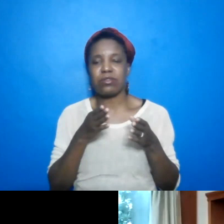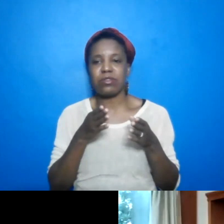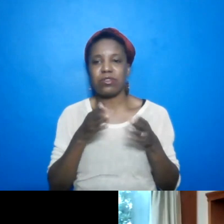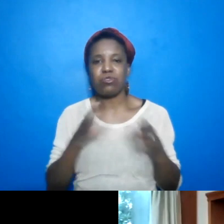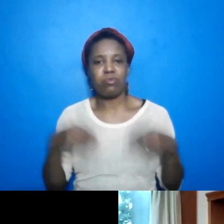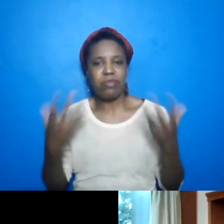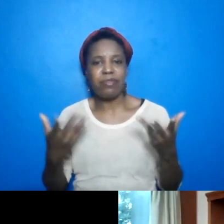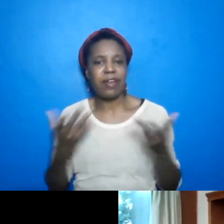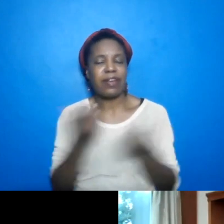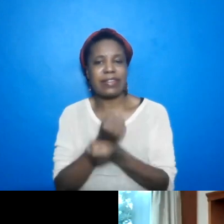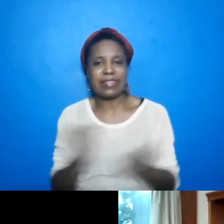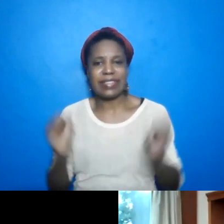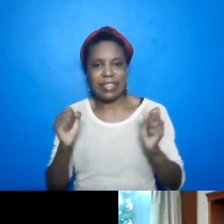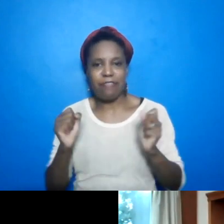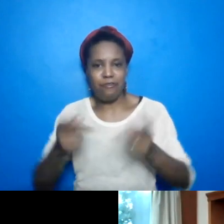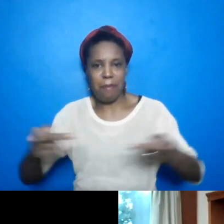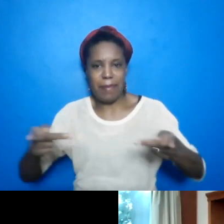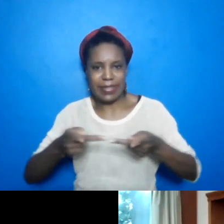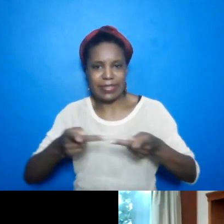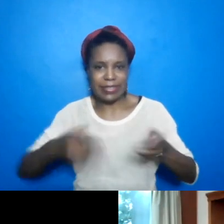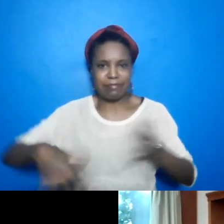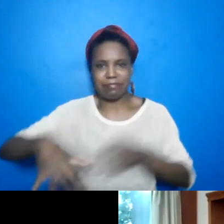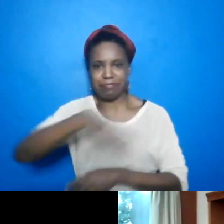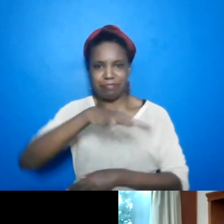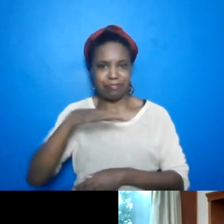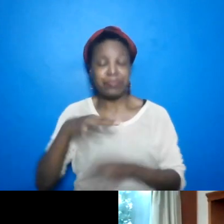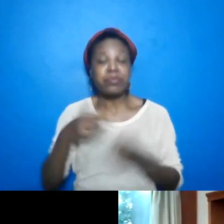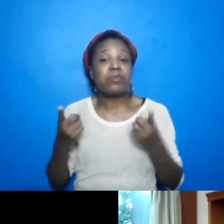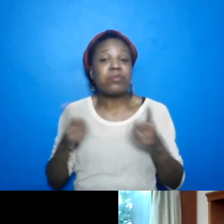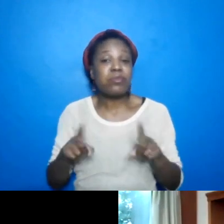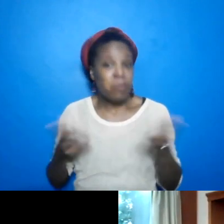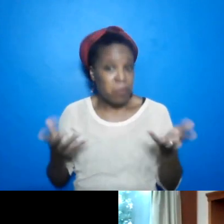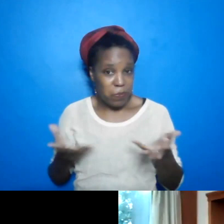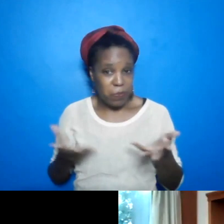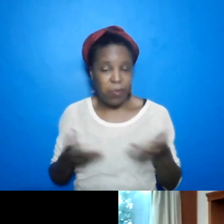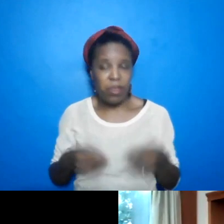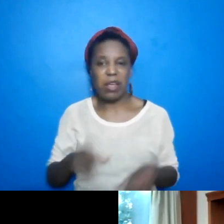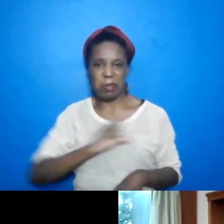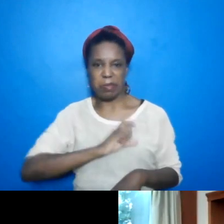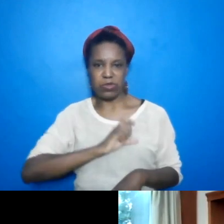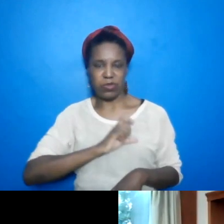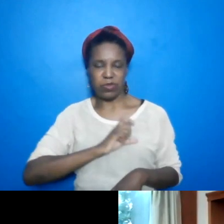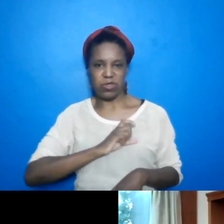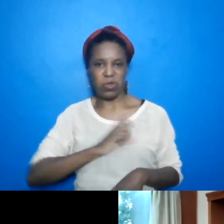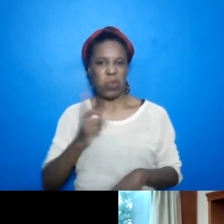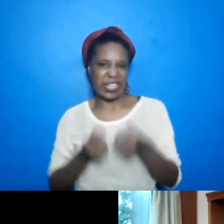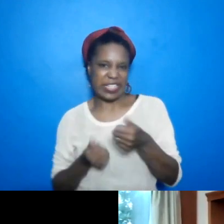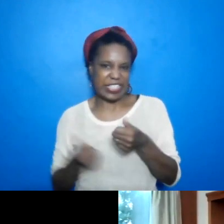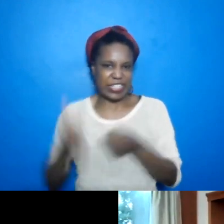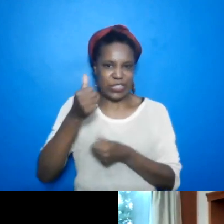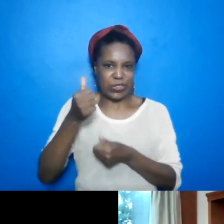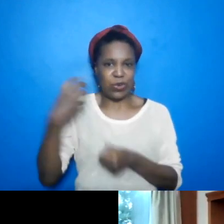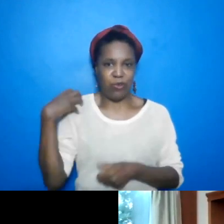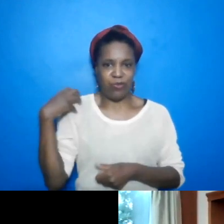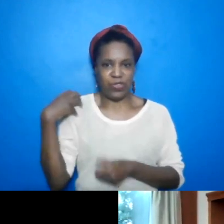One of the most senior police officers engaged with, there have been